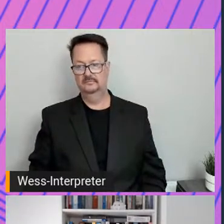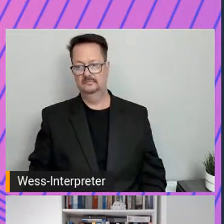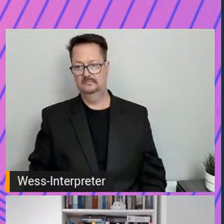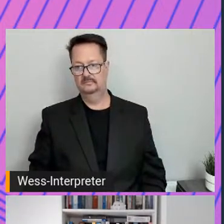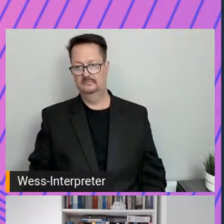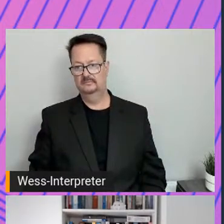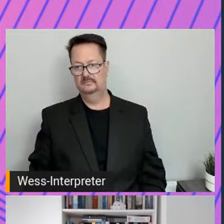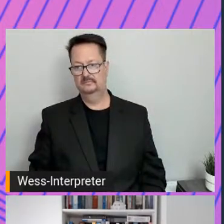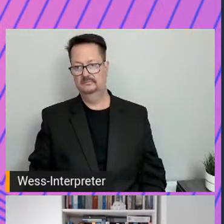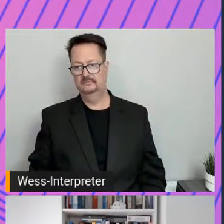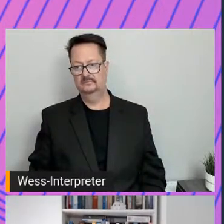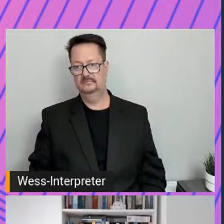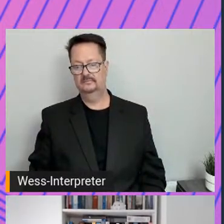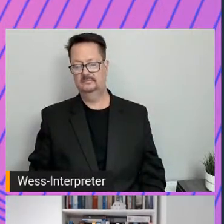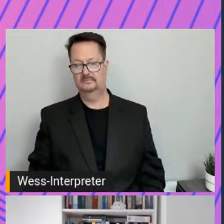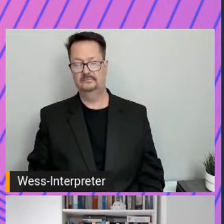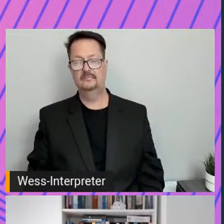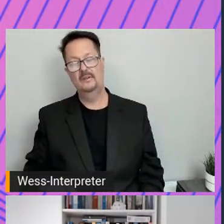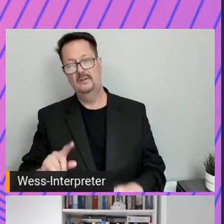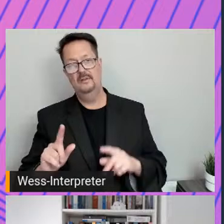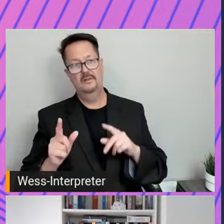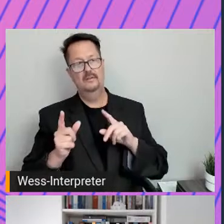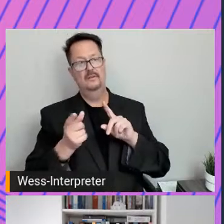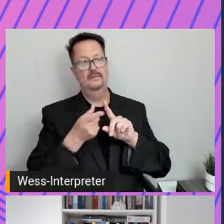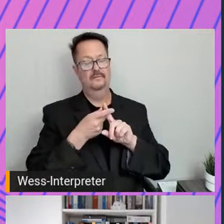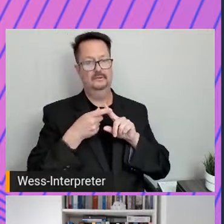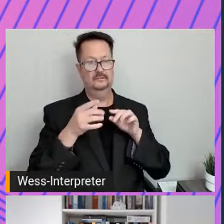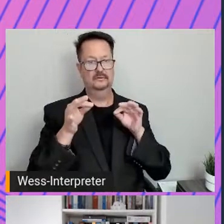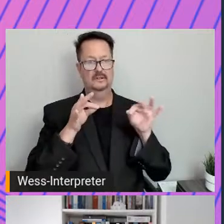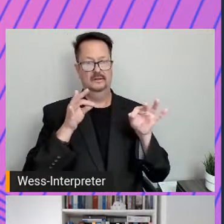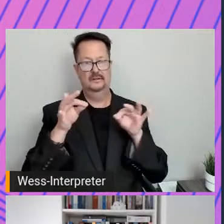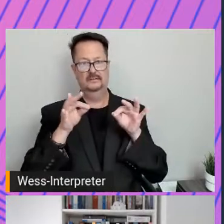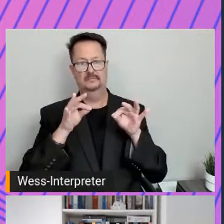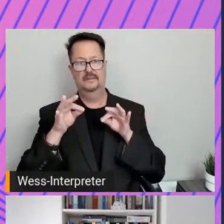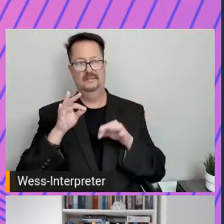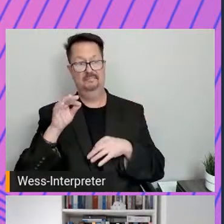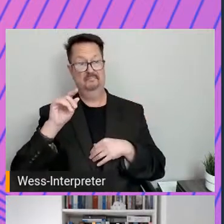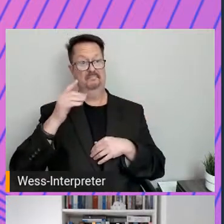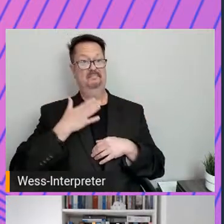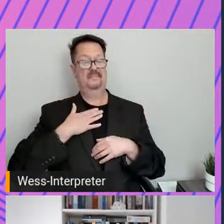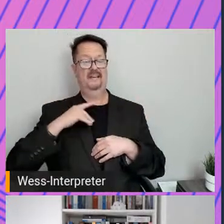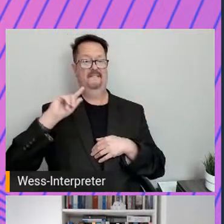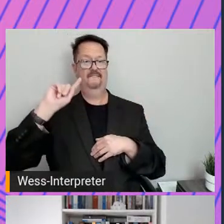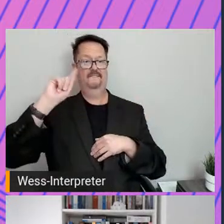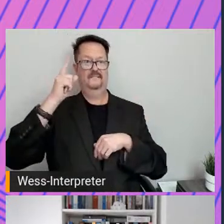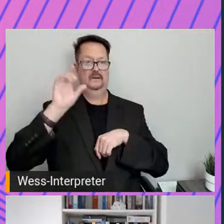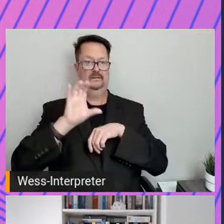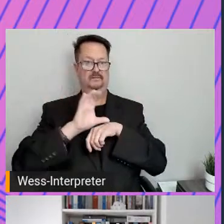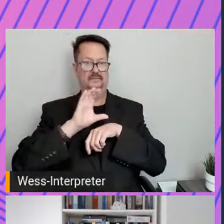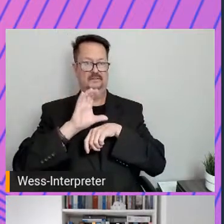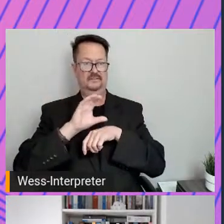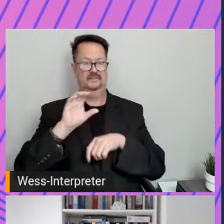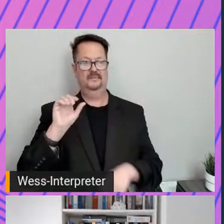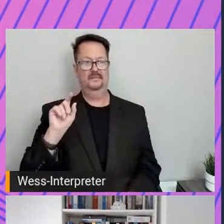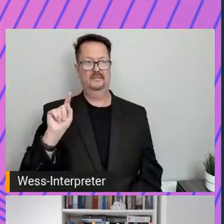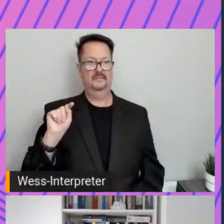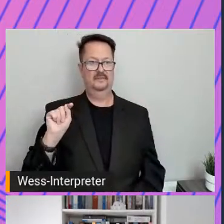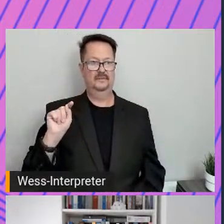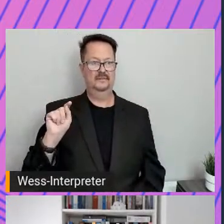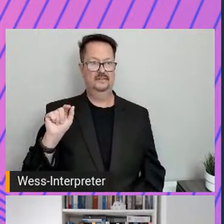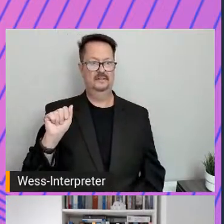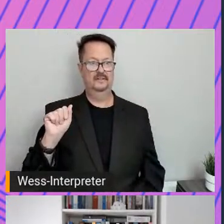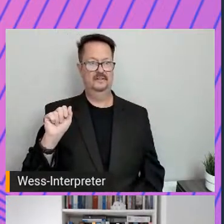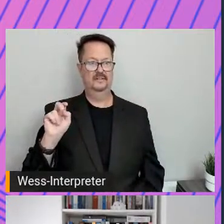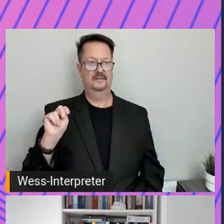So I want to talk first about the first computer that I ever started out with coding on. It was a Tandy 1000. And